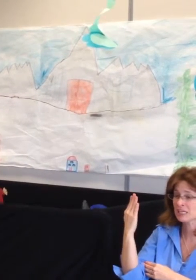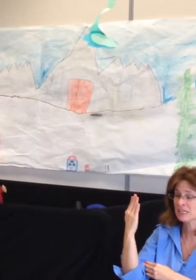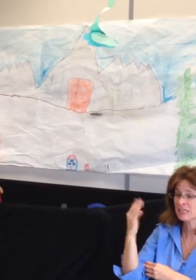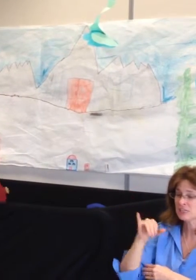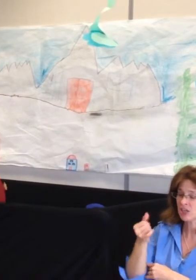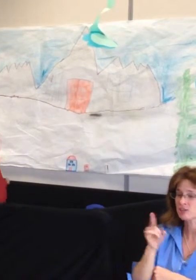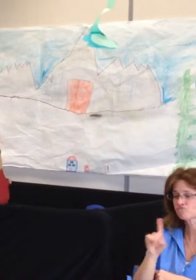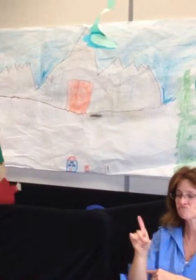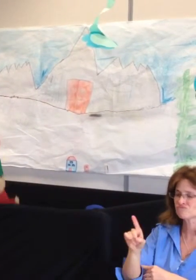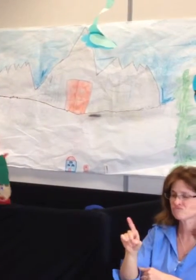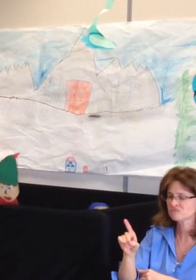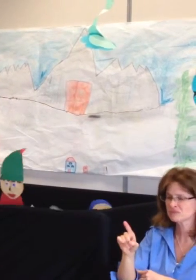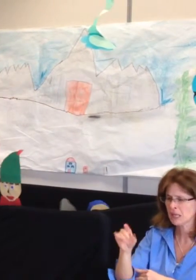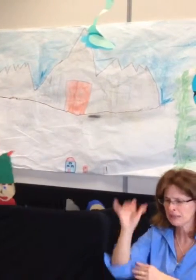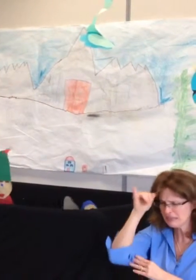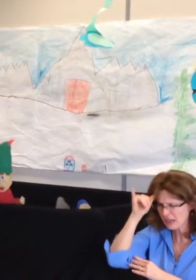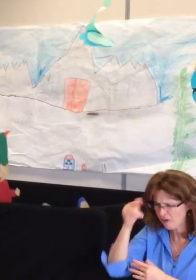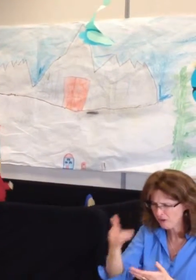milk left.